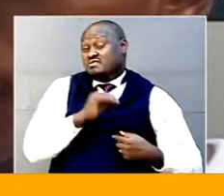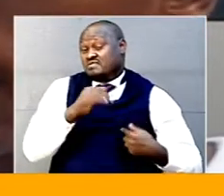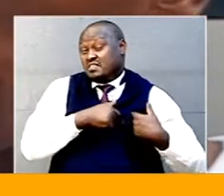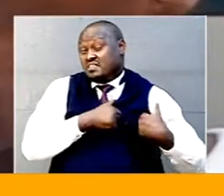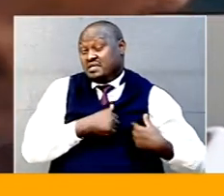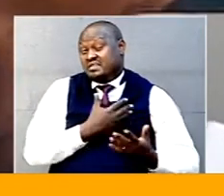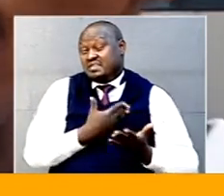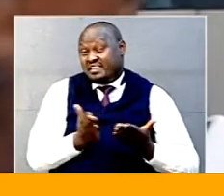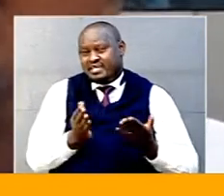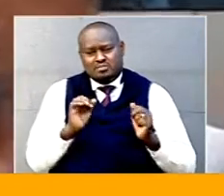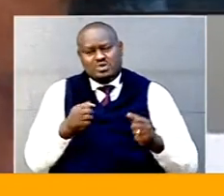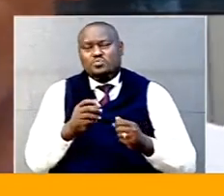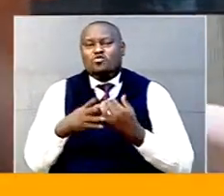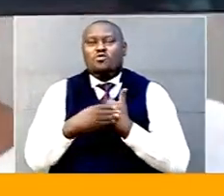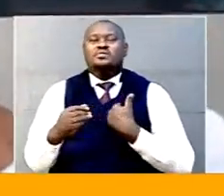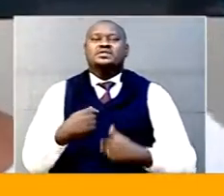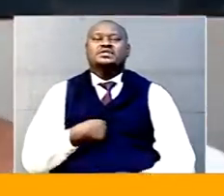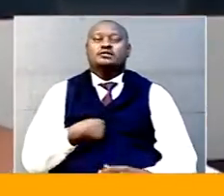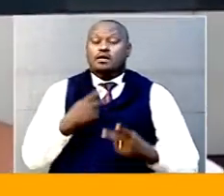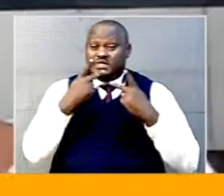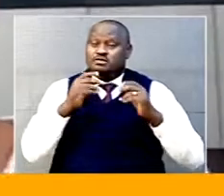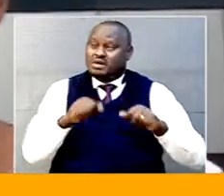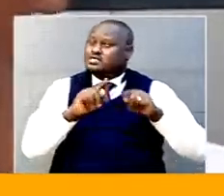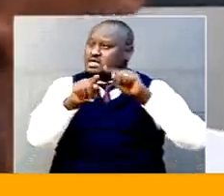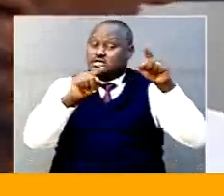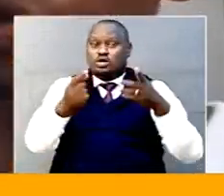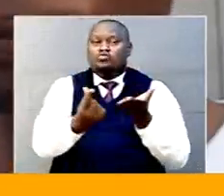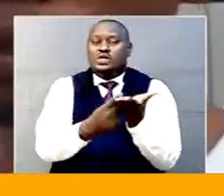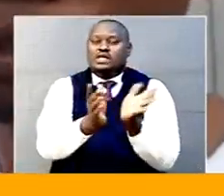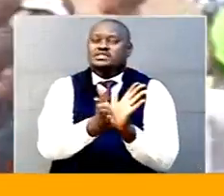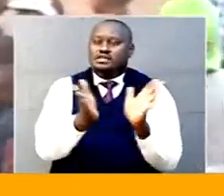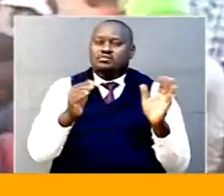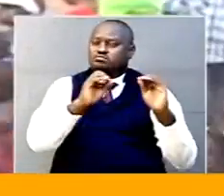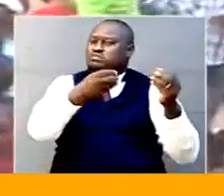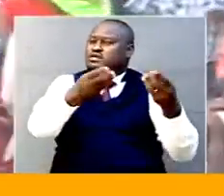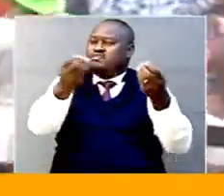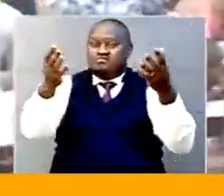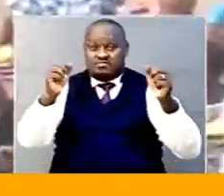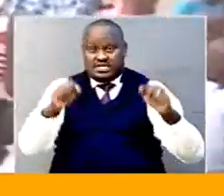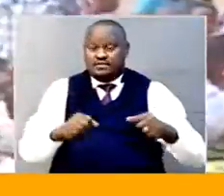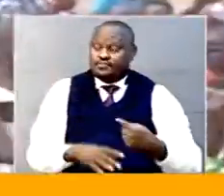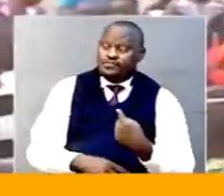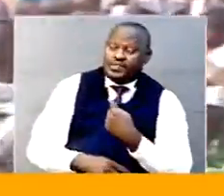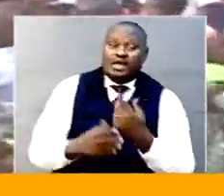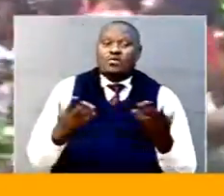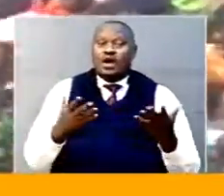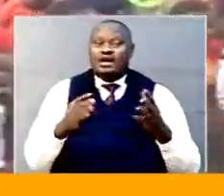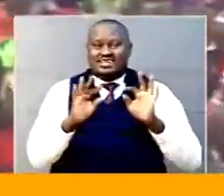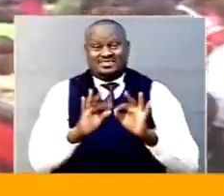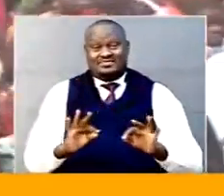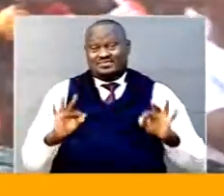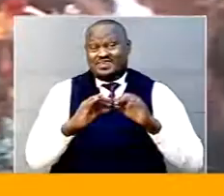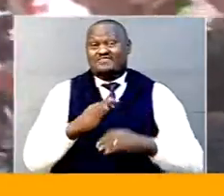do this that I'm doing. And I'm going to spread it all over the country, the entire country. Mr. White made the remark while officiating at the